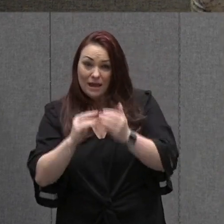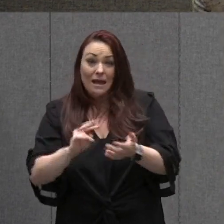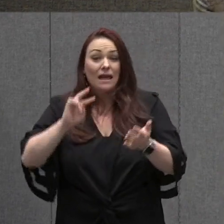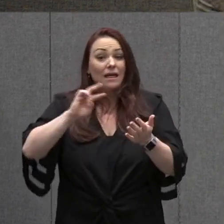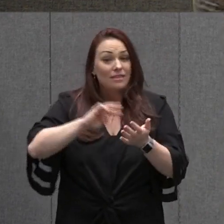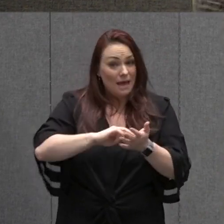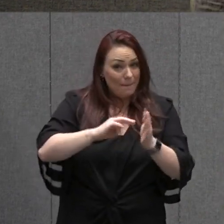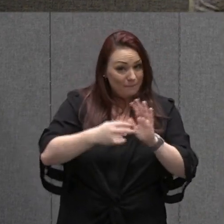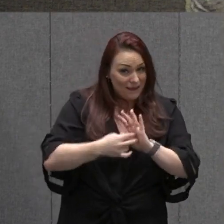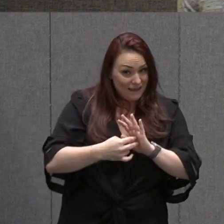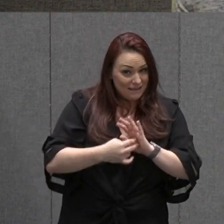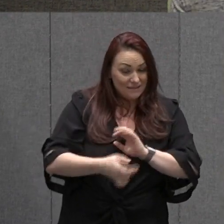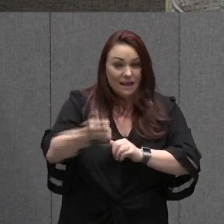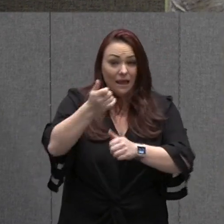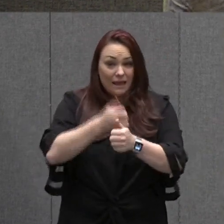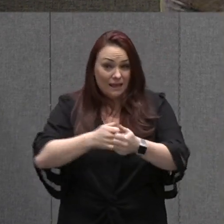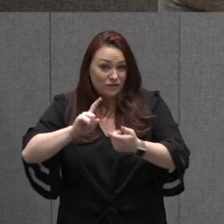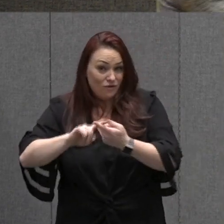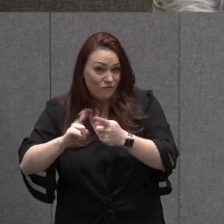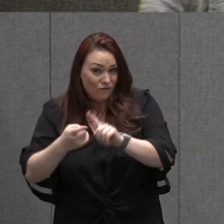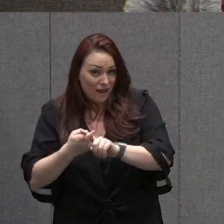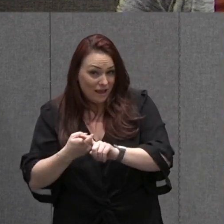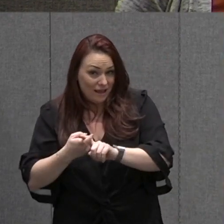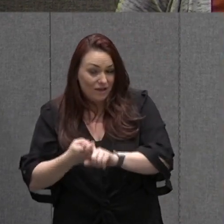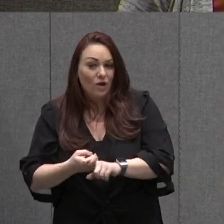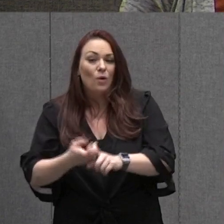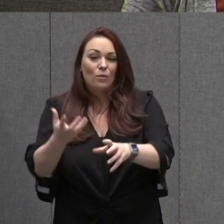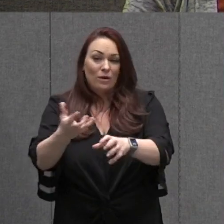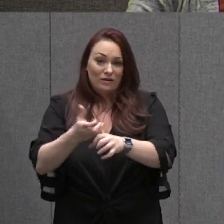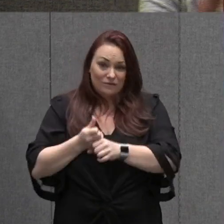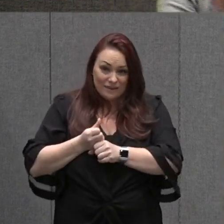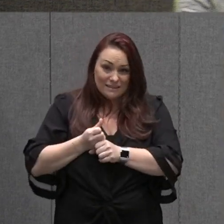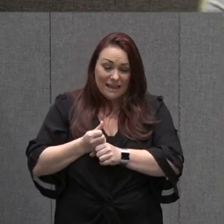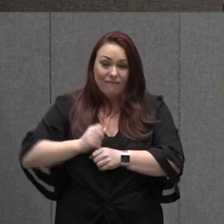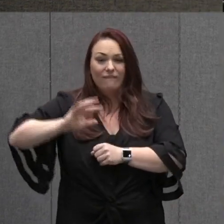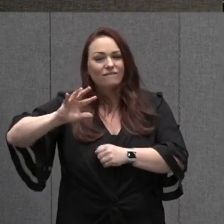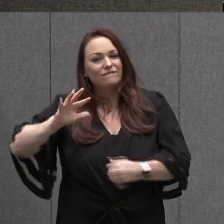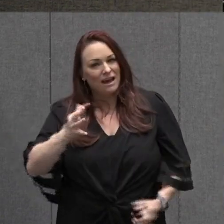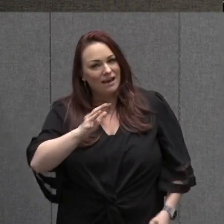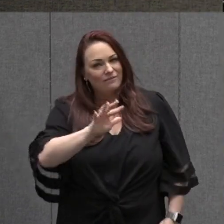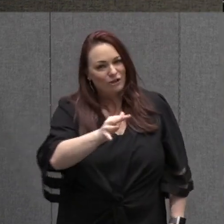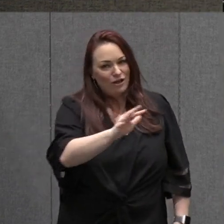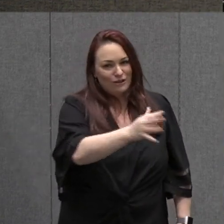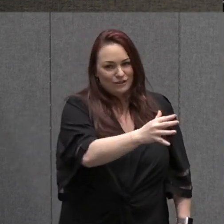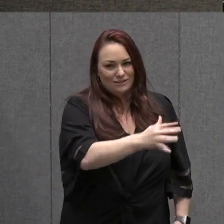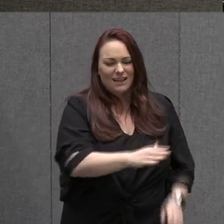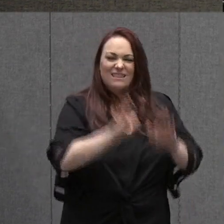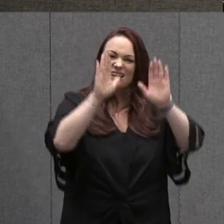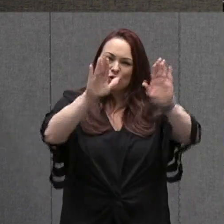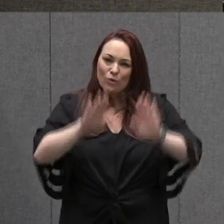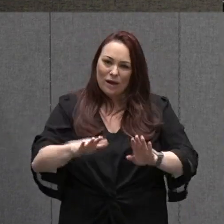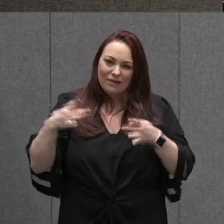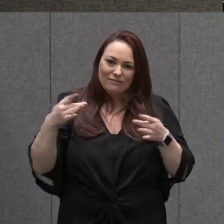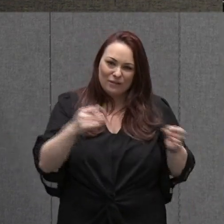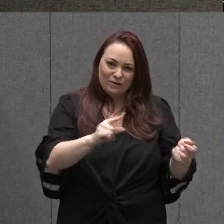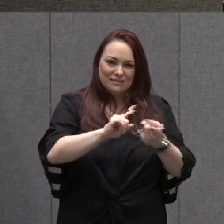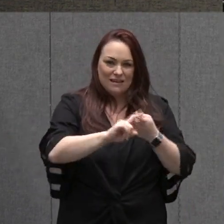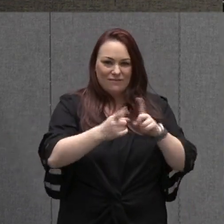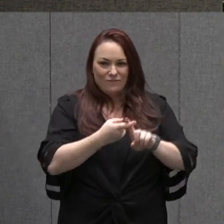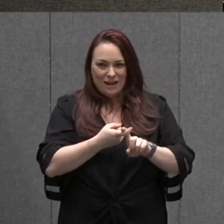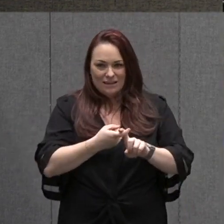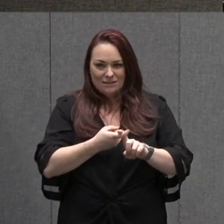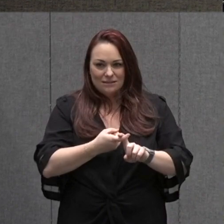means each friend gets $5. Great fluency, friends. Now,